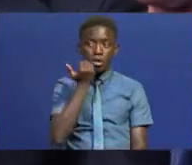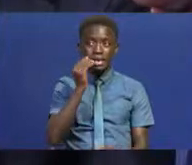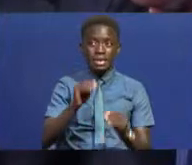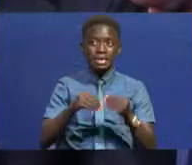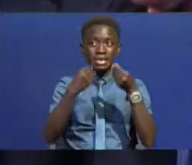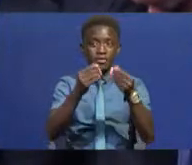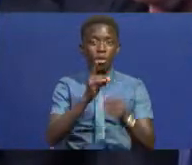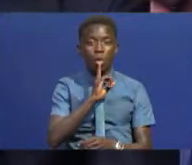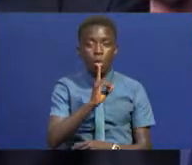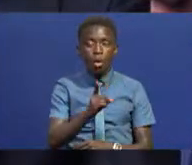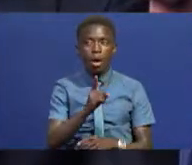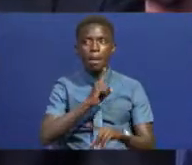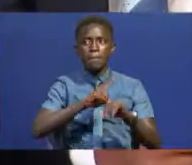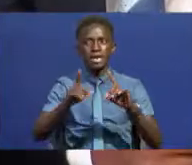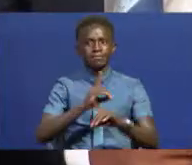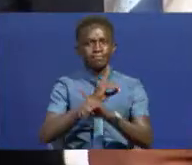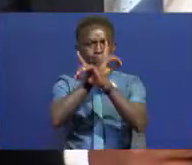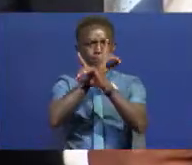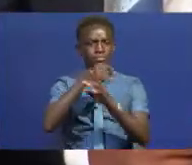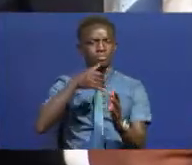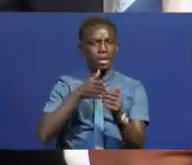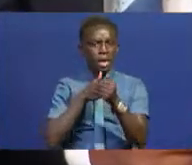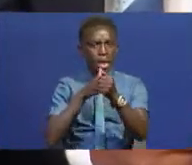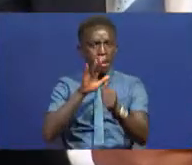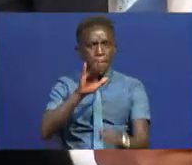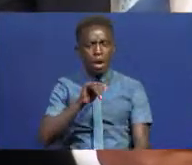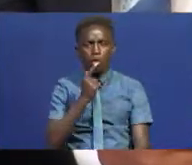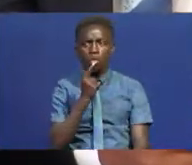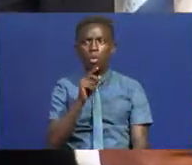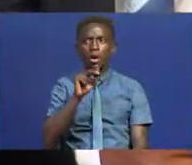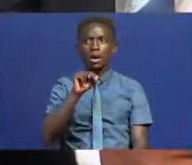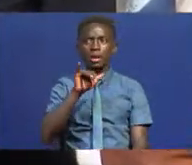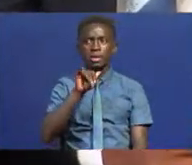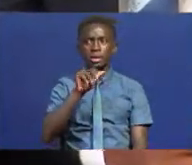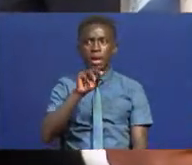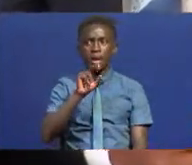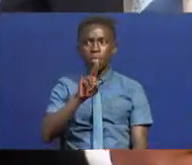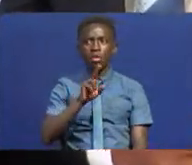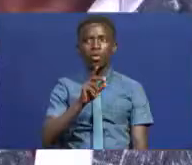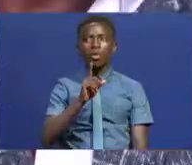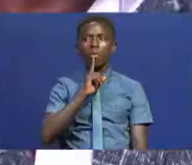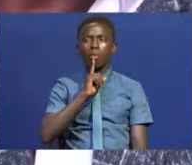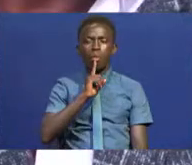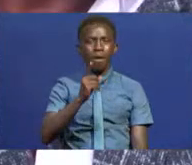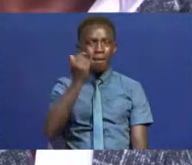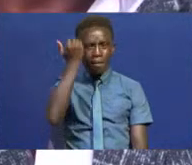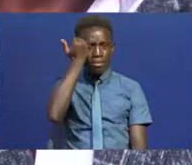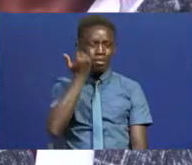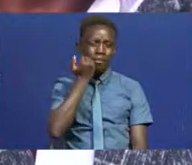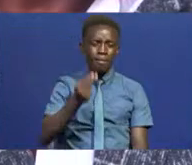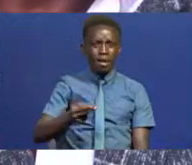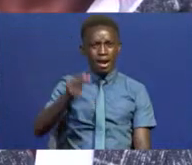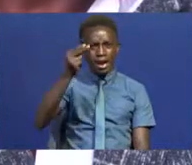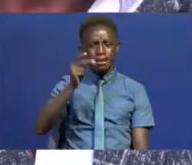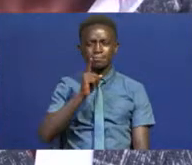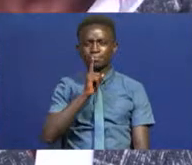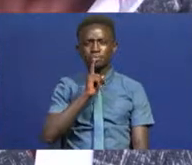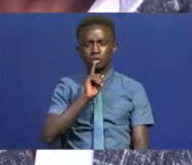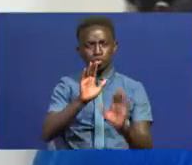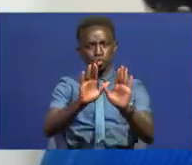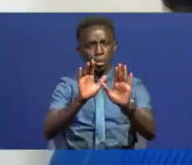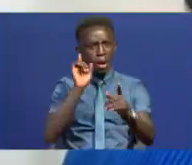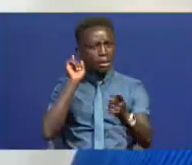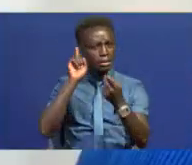defense counsels led by Wilfred Nyamu produced an order of the High Court stopping plea taking until further directions from the Superior